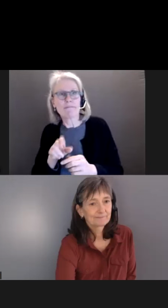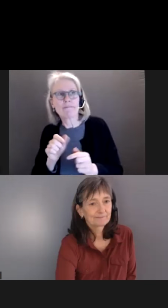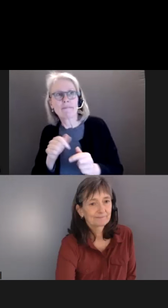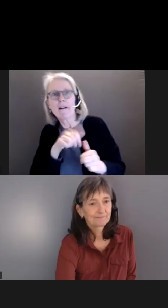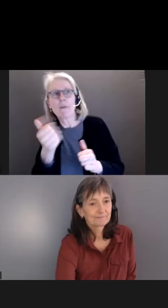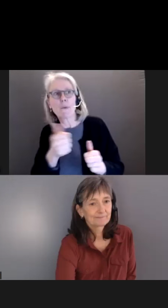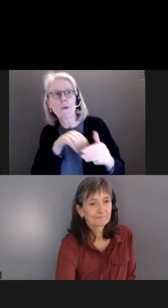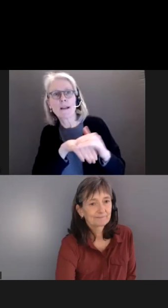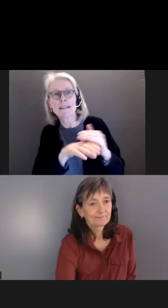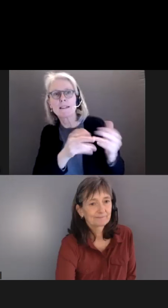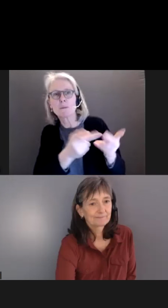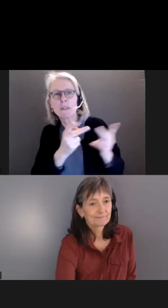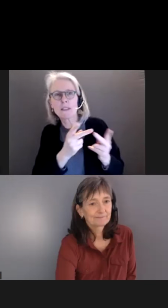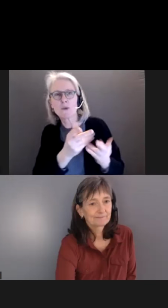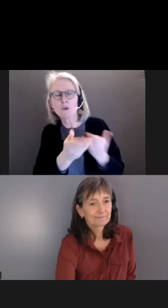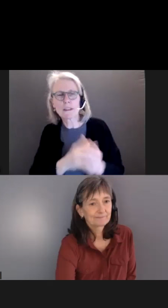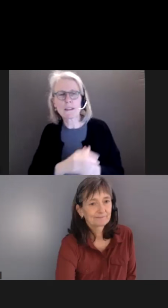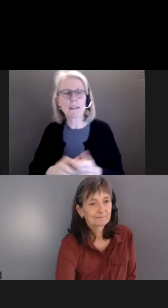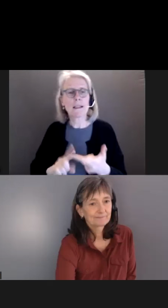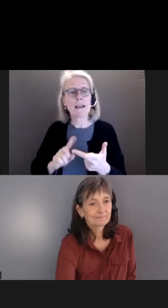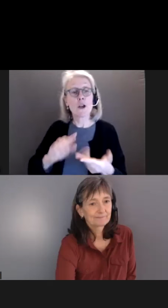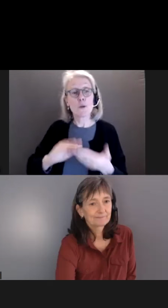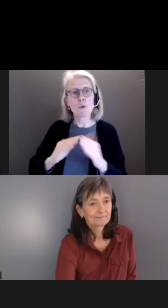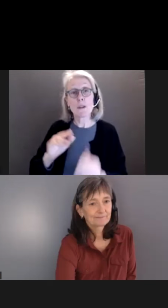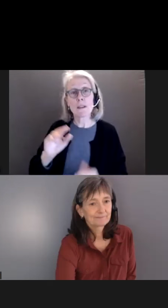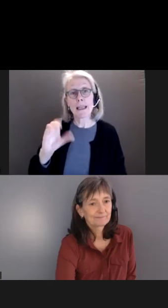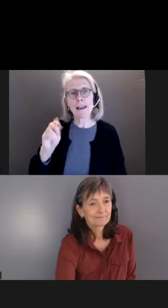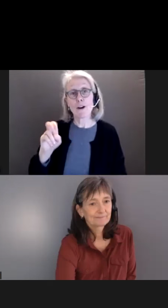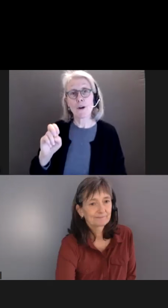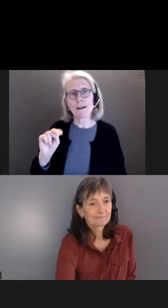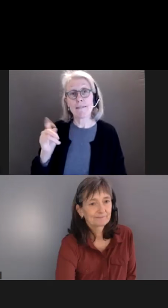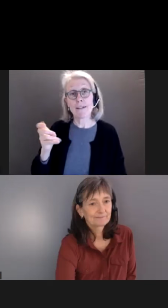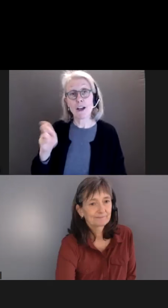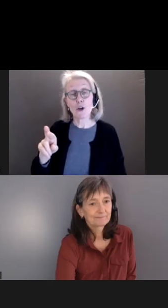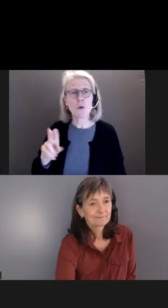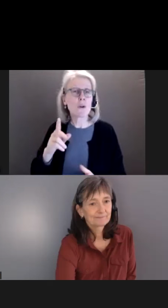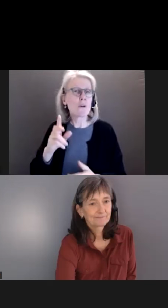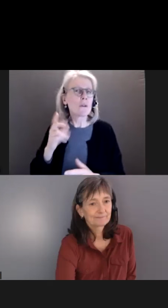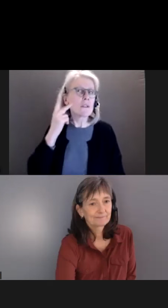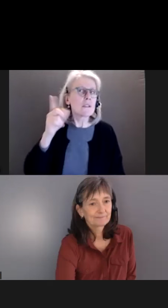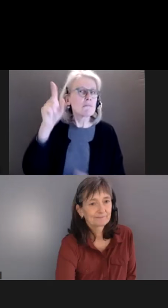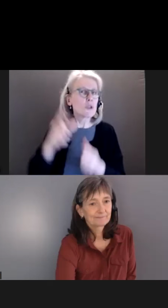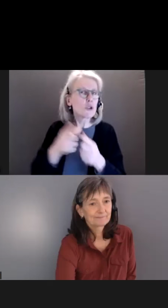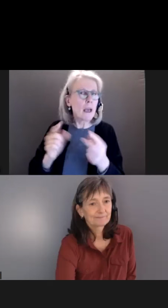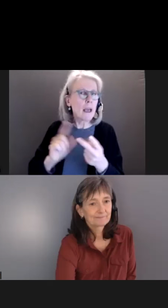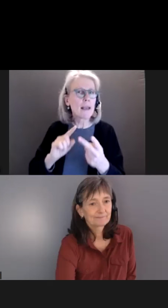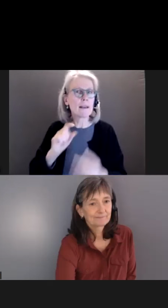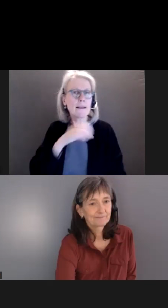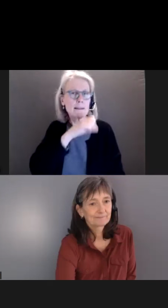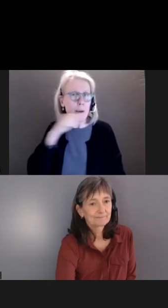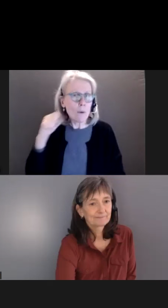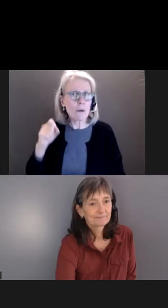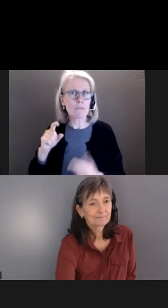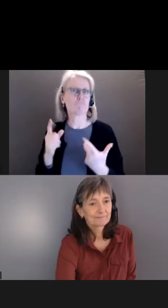And finally, community care navigator roles modeled on the programs implemented in Japan and Taiwan could also be used to improve